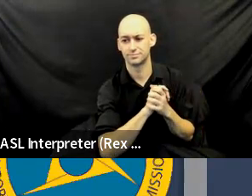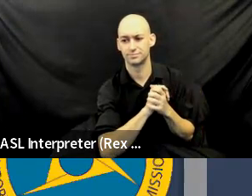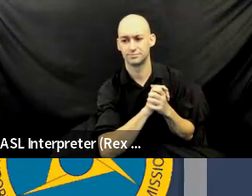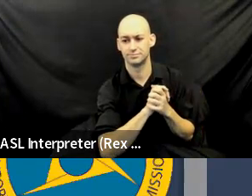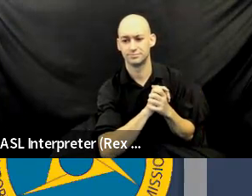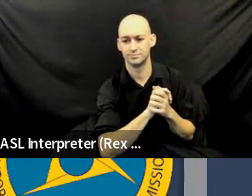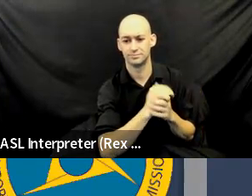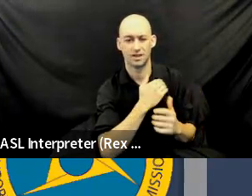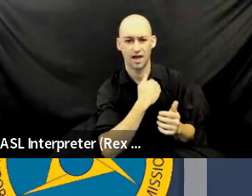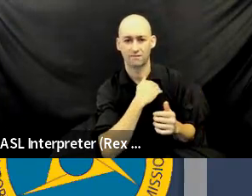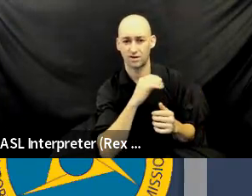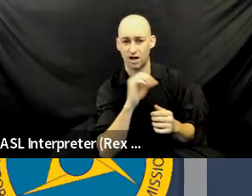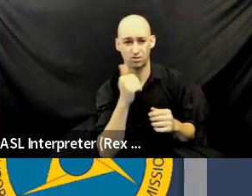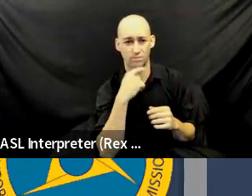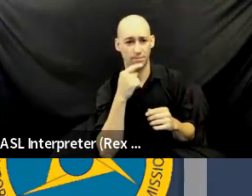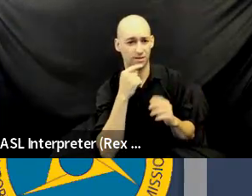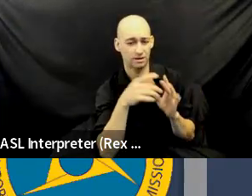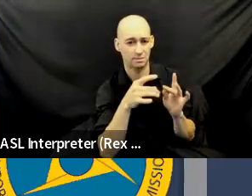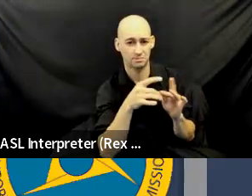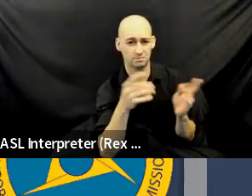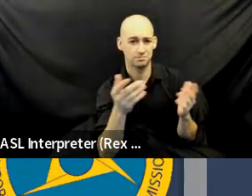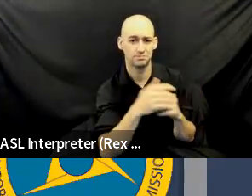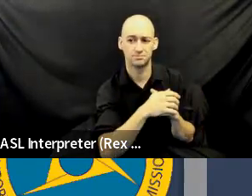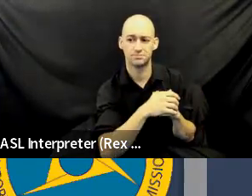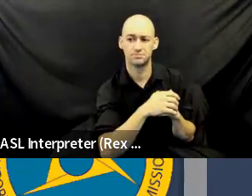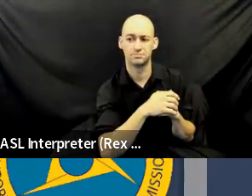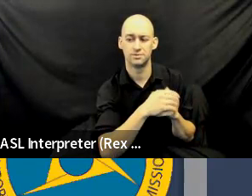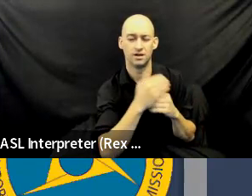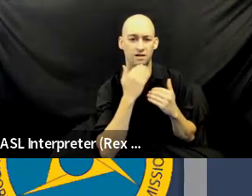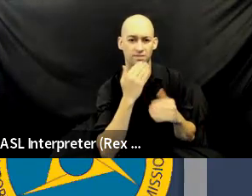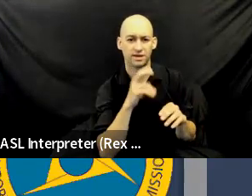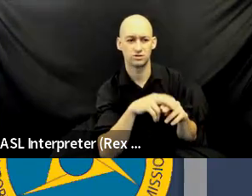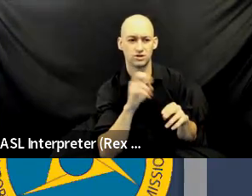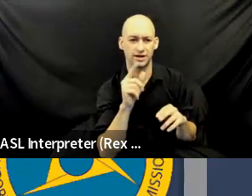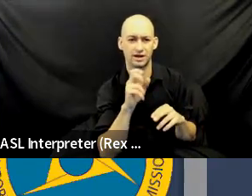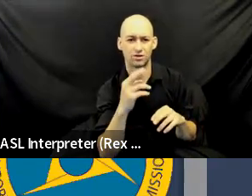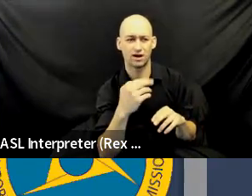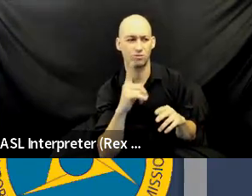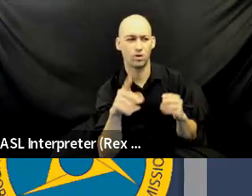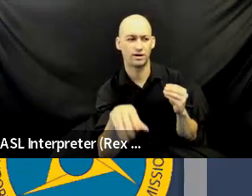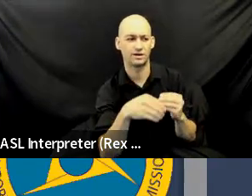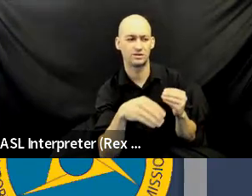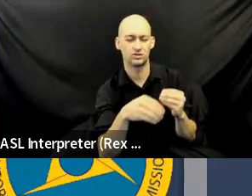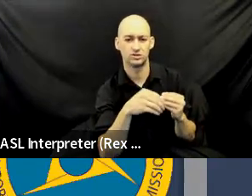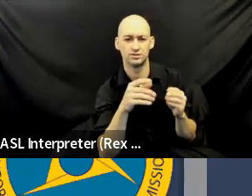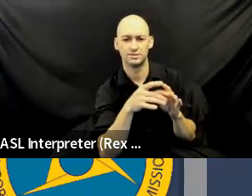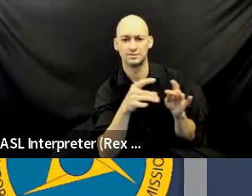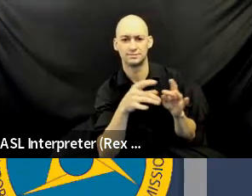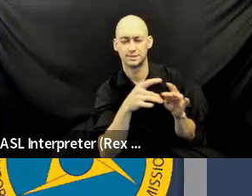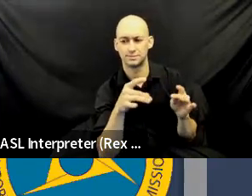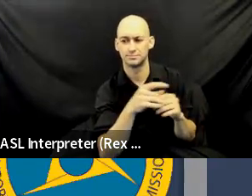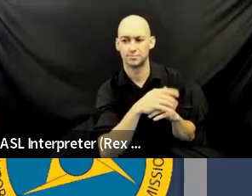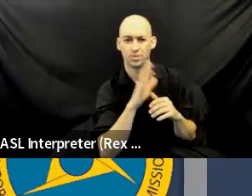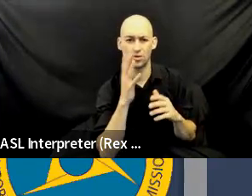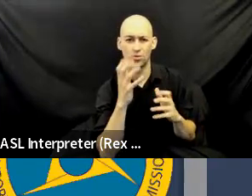We have any other public comment? Yes, thank you, Chair Eager. We did receive one additional request to comment on this item. I'd like to call